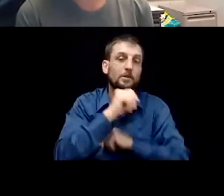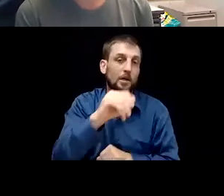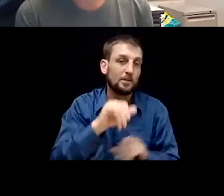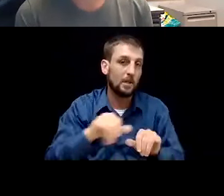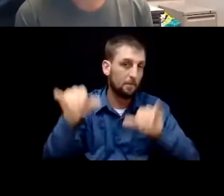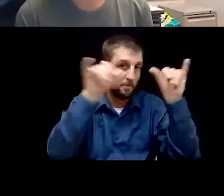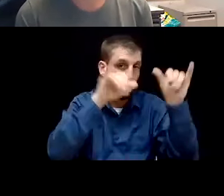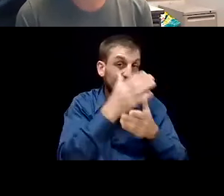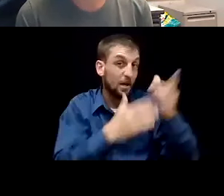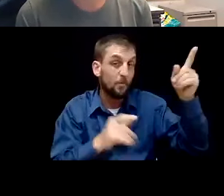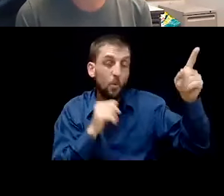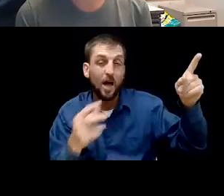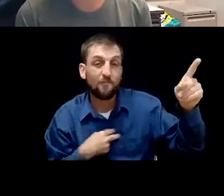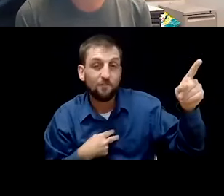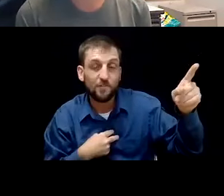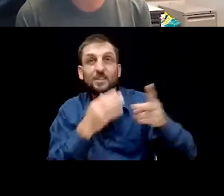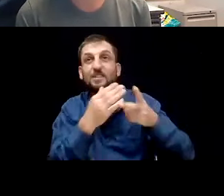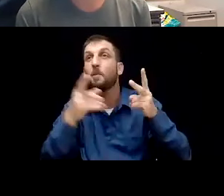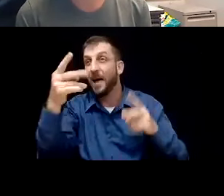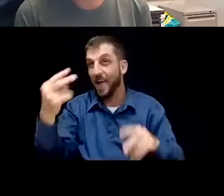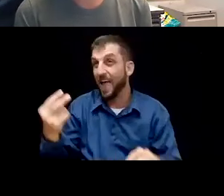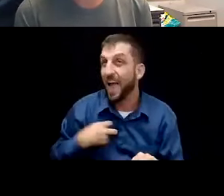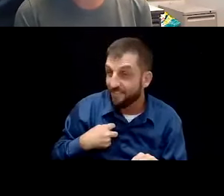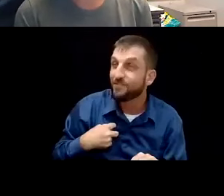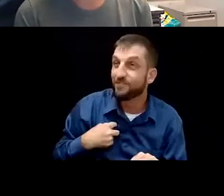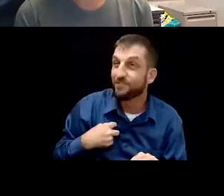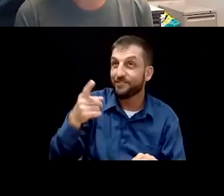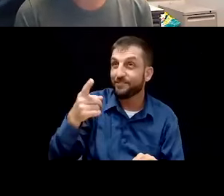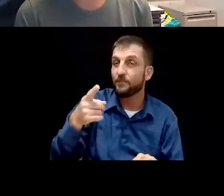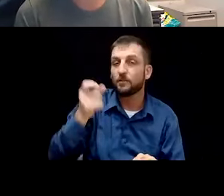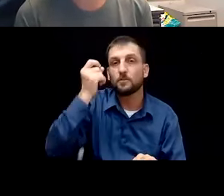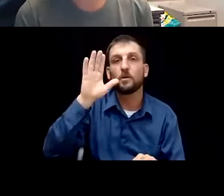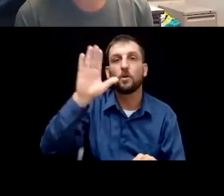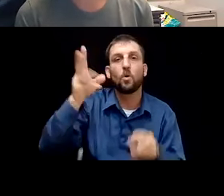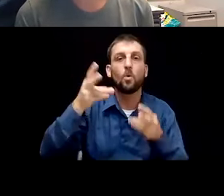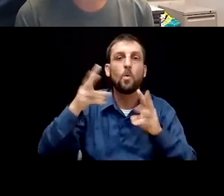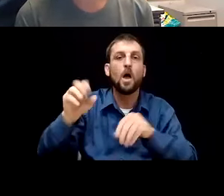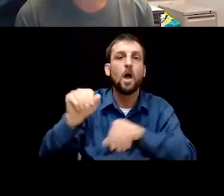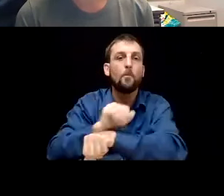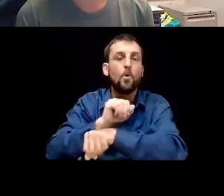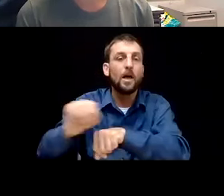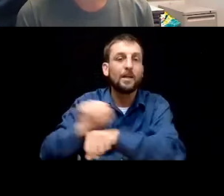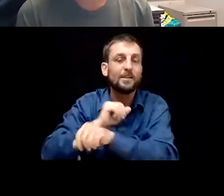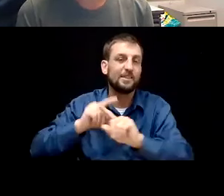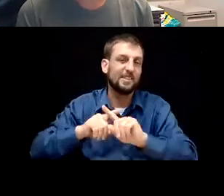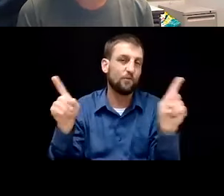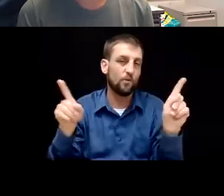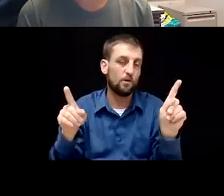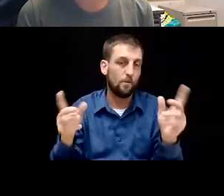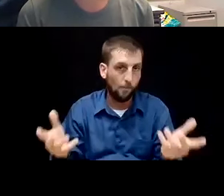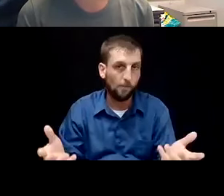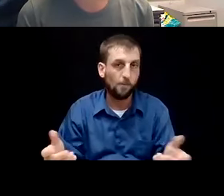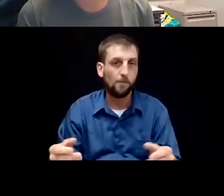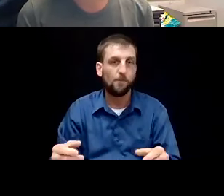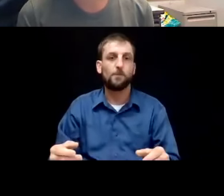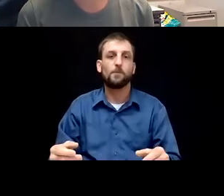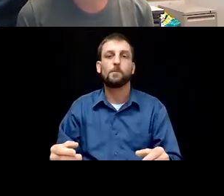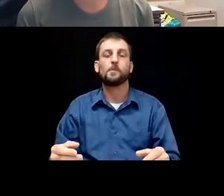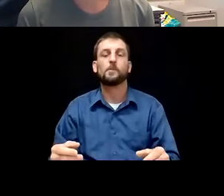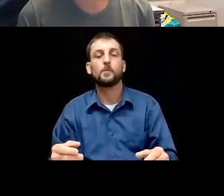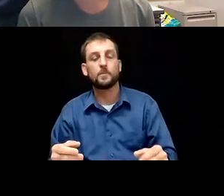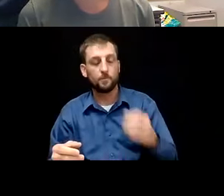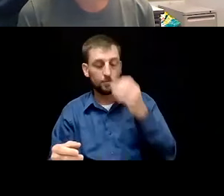registry. Some parishes do have registries, but some of them operate them, each one a little bit differently. So if